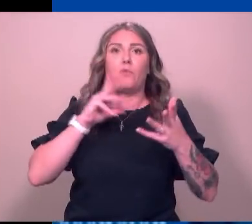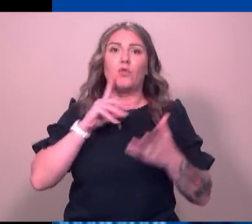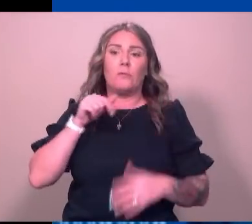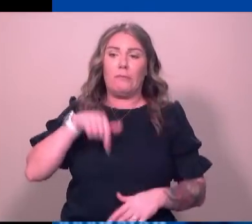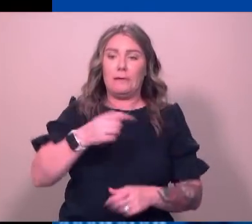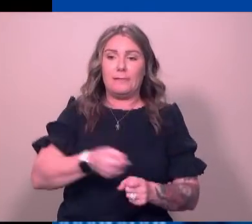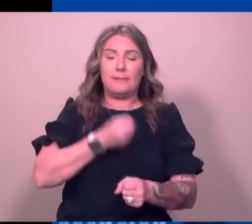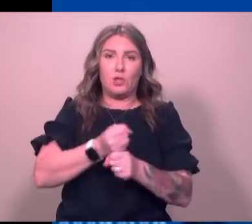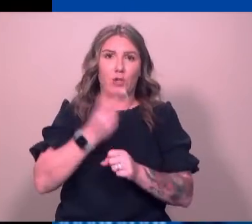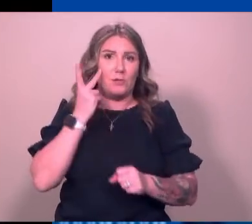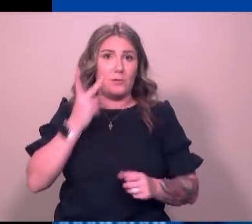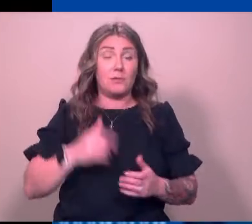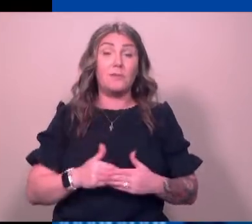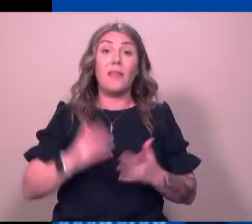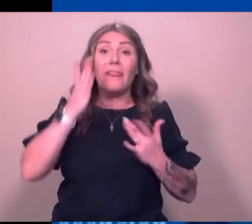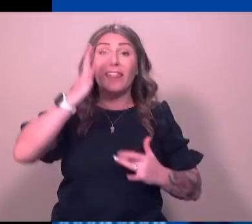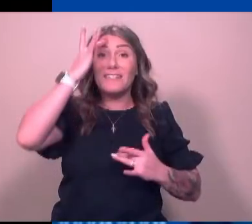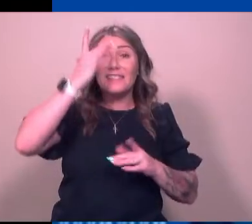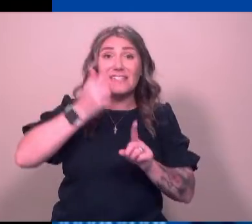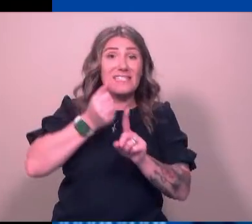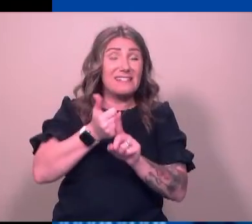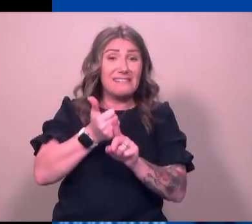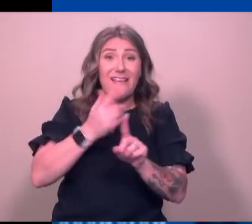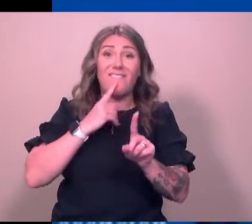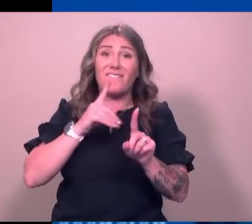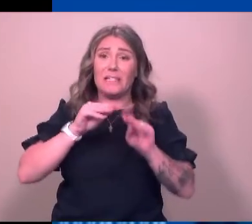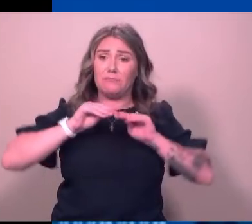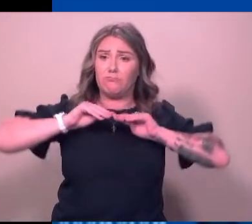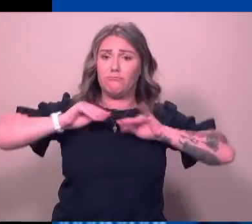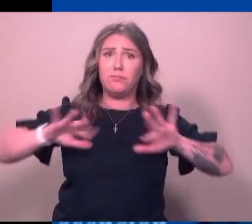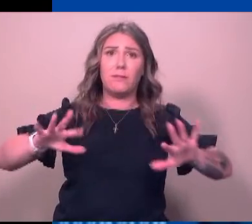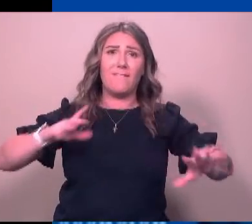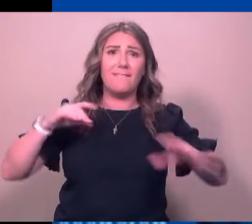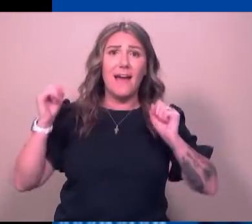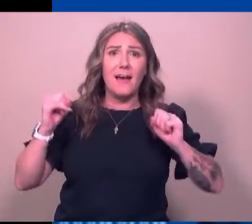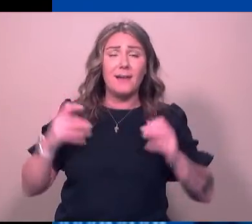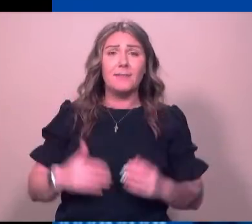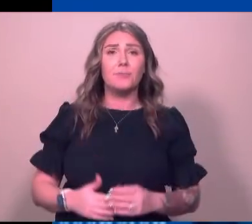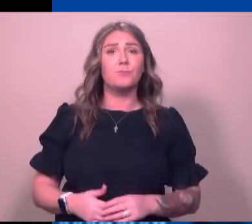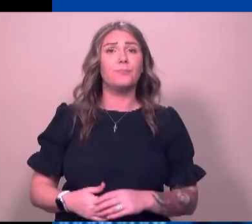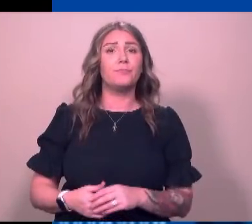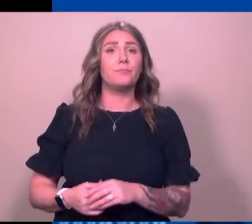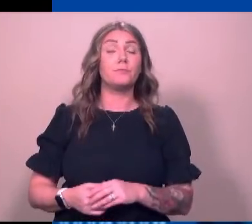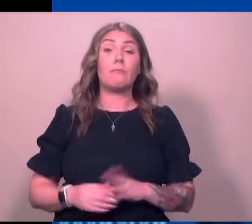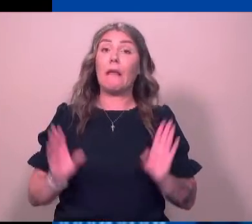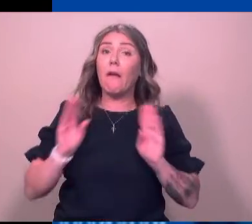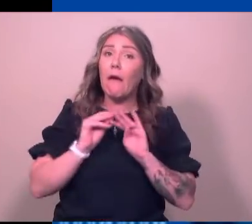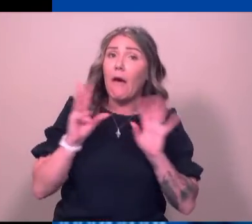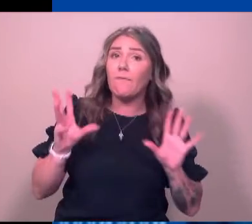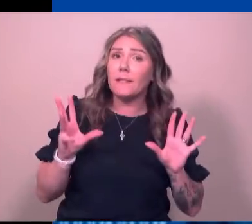year. The disease itself is just spreading fast. And, I'm obviously,